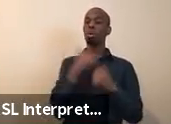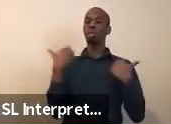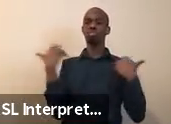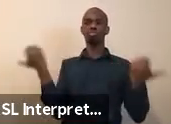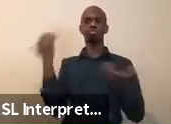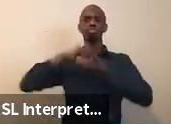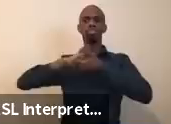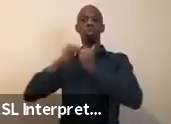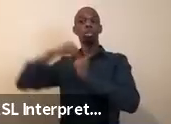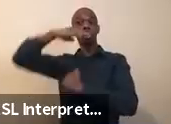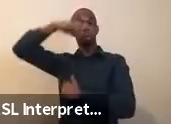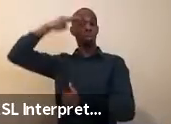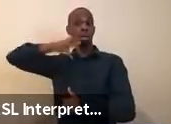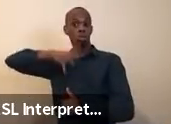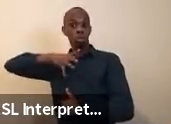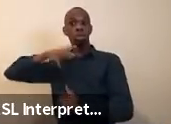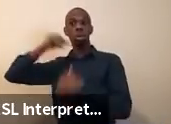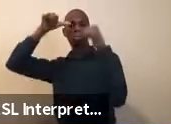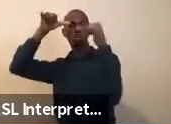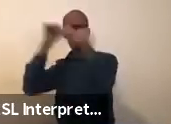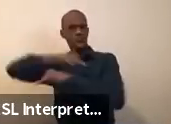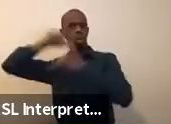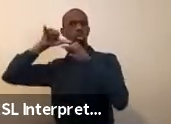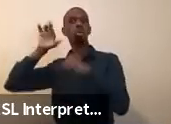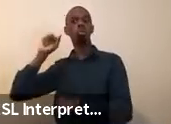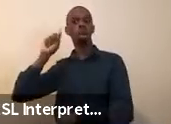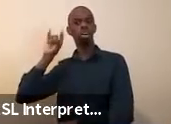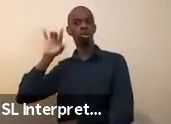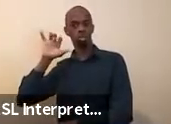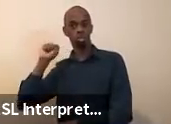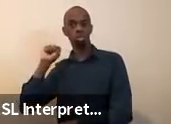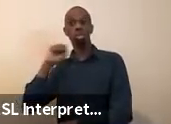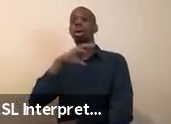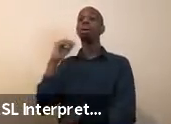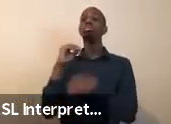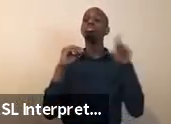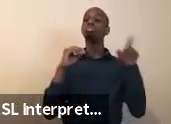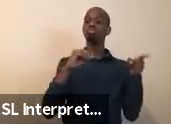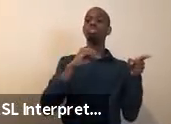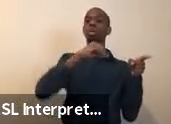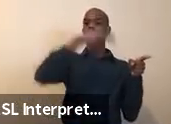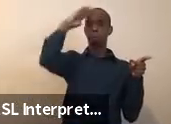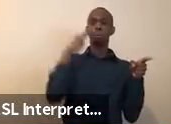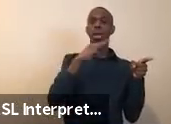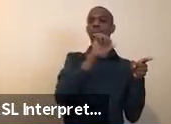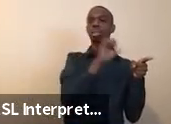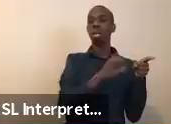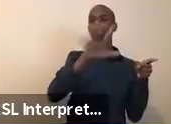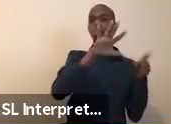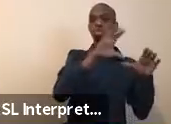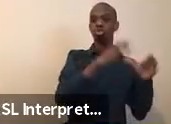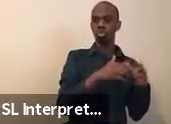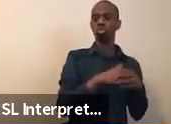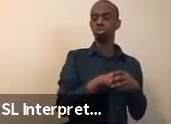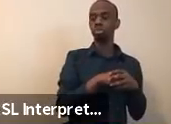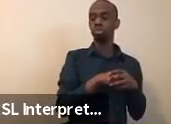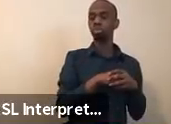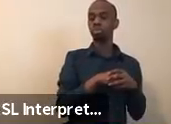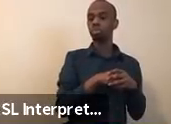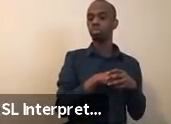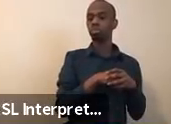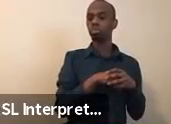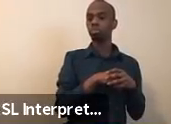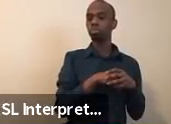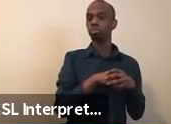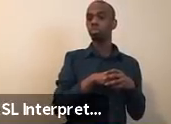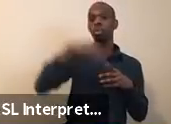Asian American Feminist Collective, which has found a home in our award-winning online magazine, The Margins. The Black